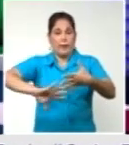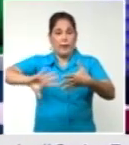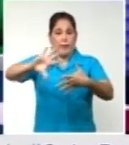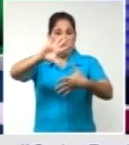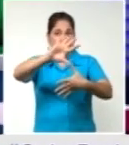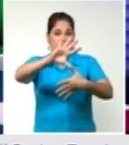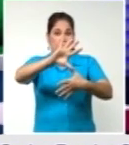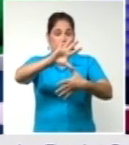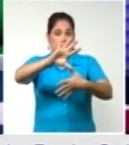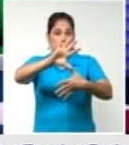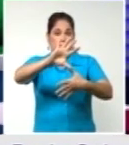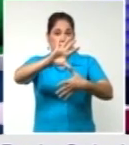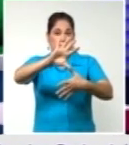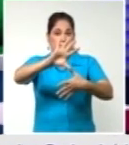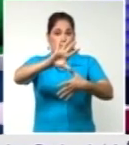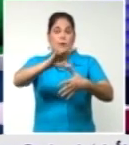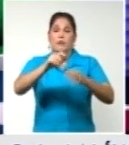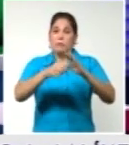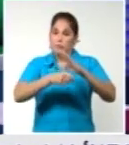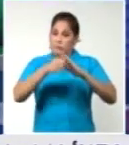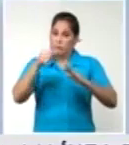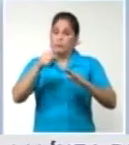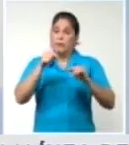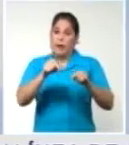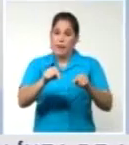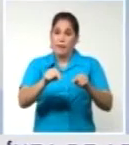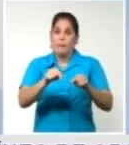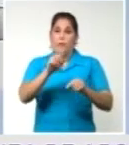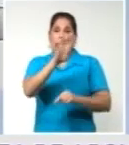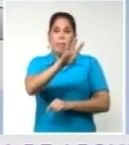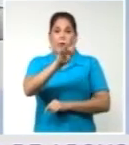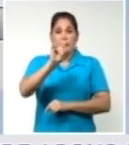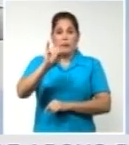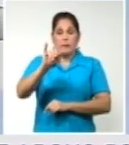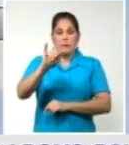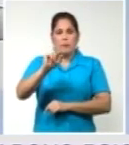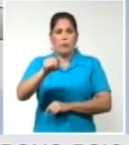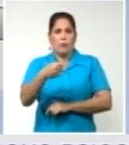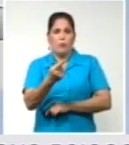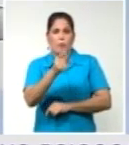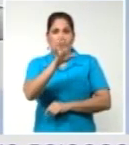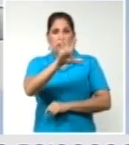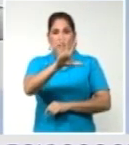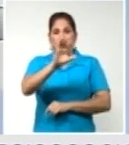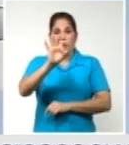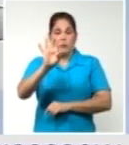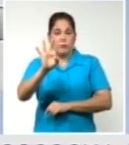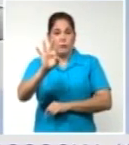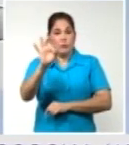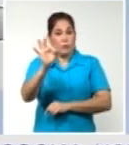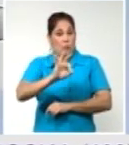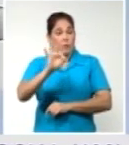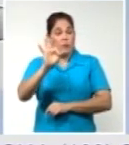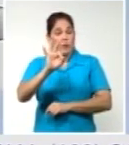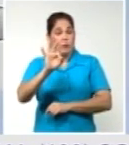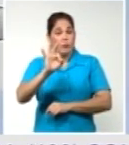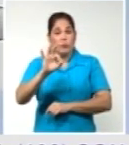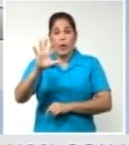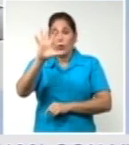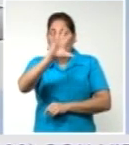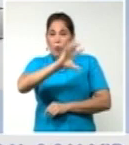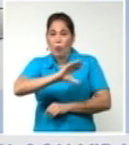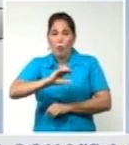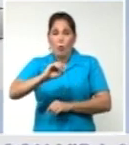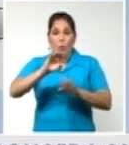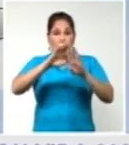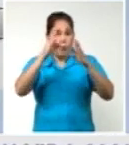region of the Americas, which accounts for 46.58% of all cases worldwide, has reported a total